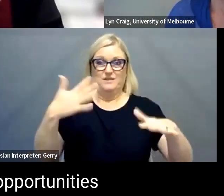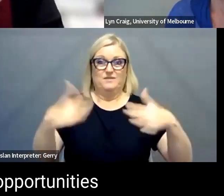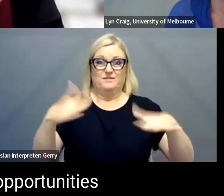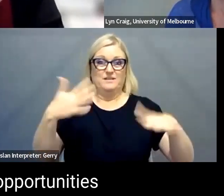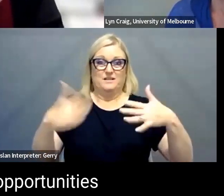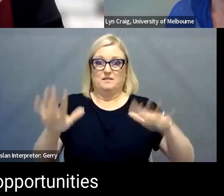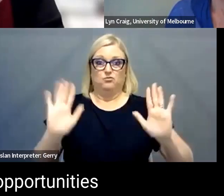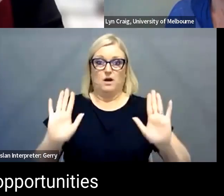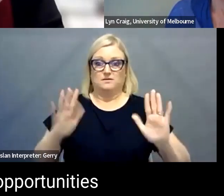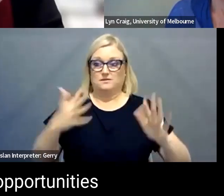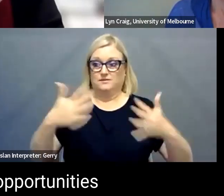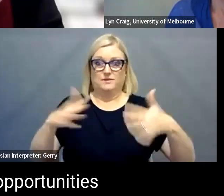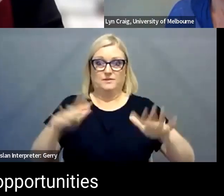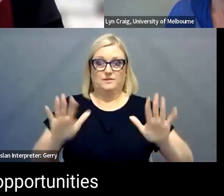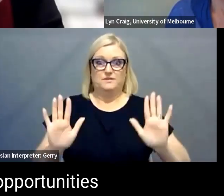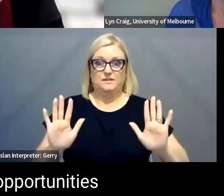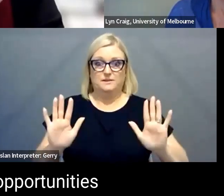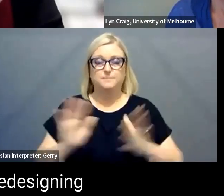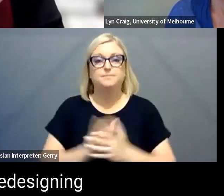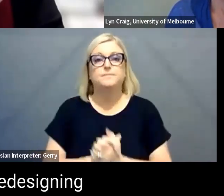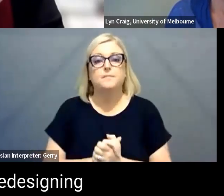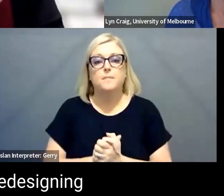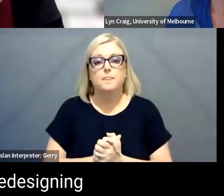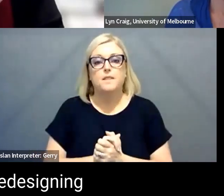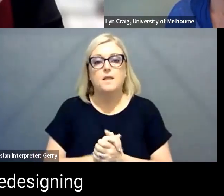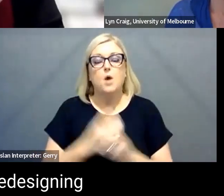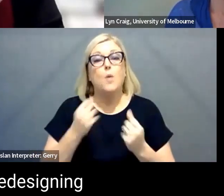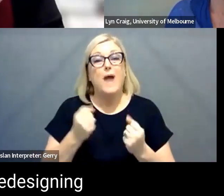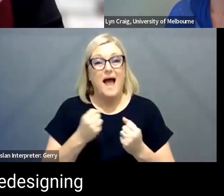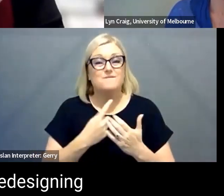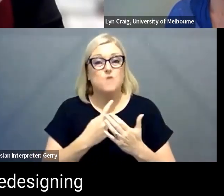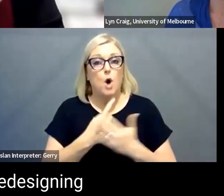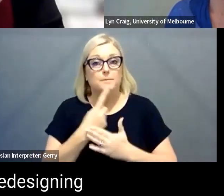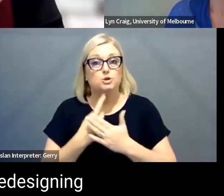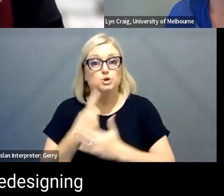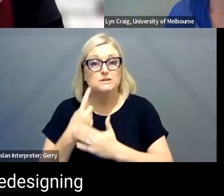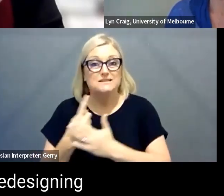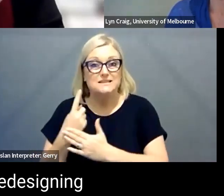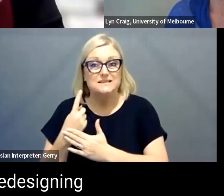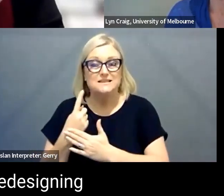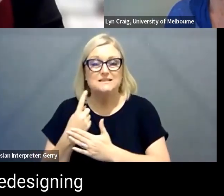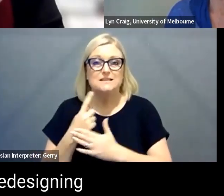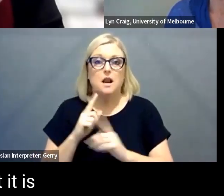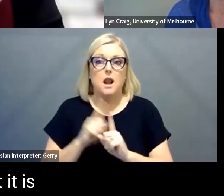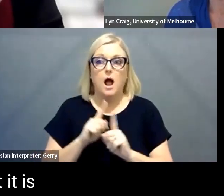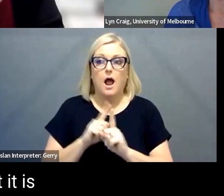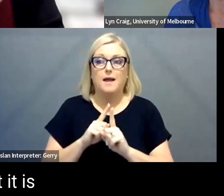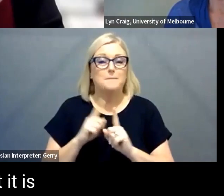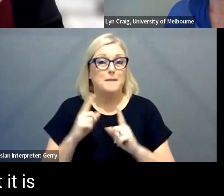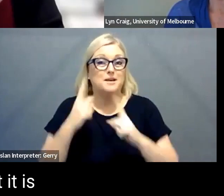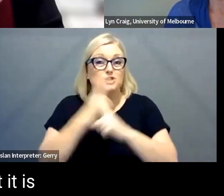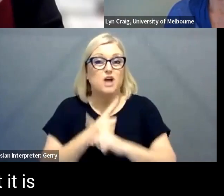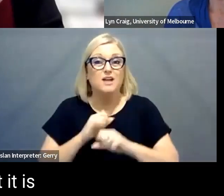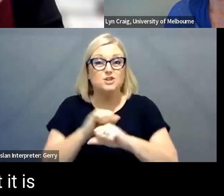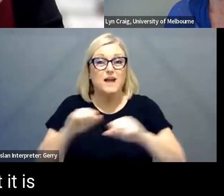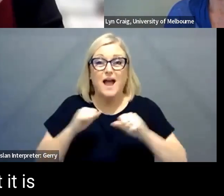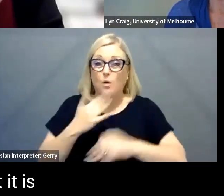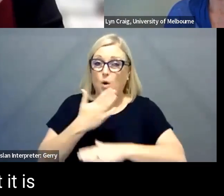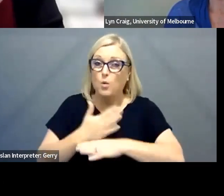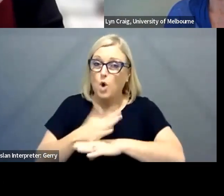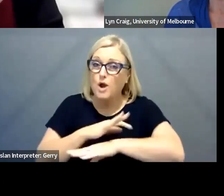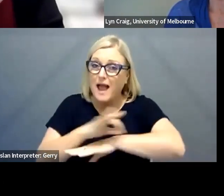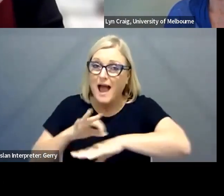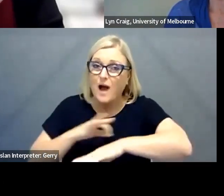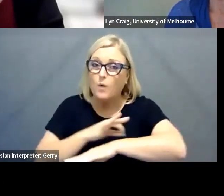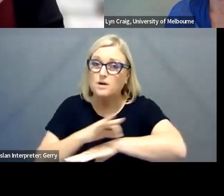that there's opportunities in that if it's about redesigning how we do our work so that it is more evenly